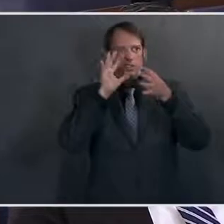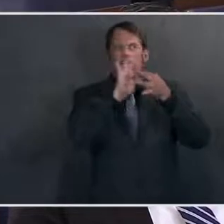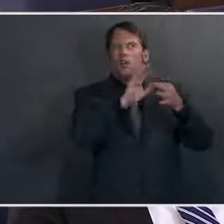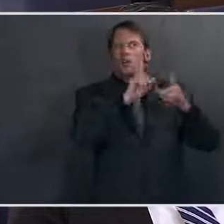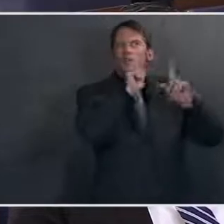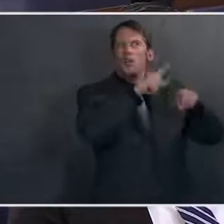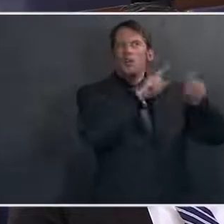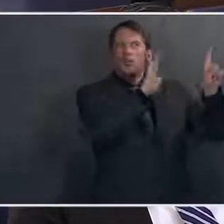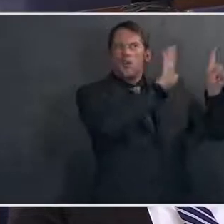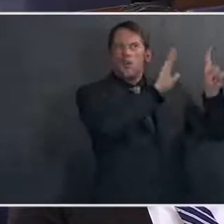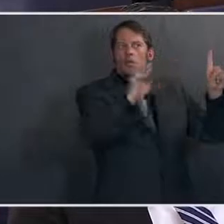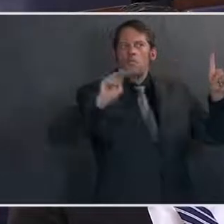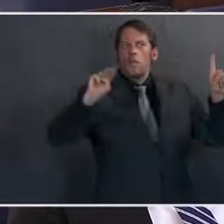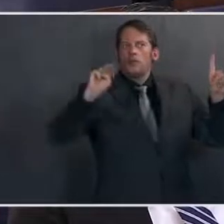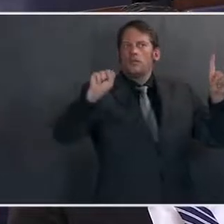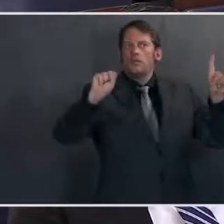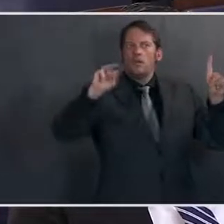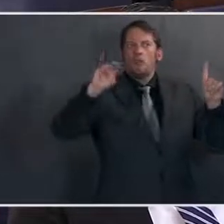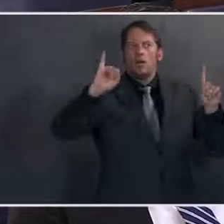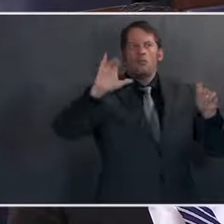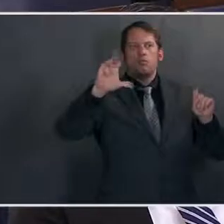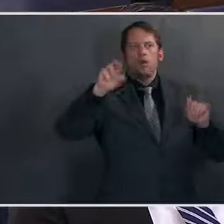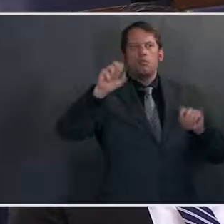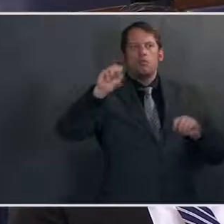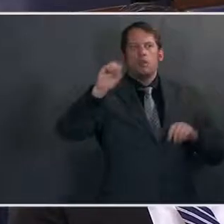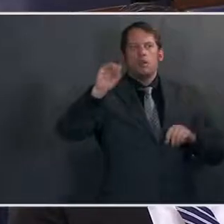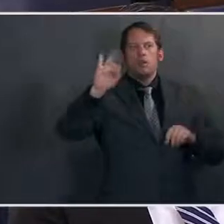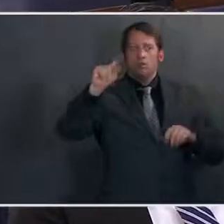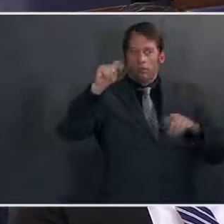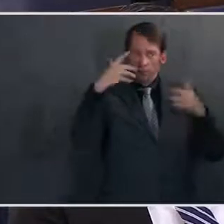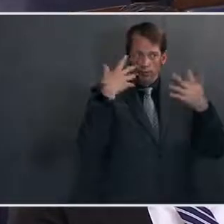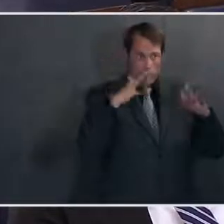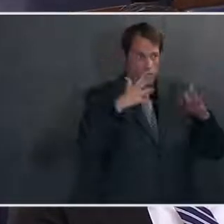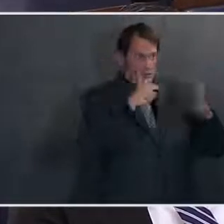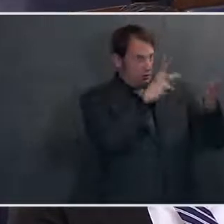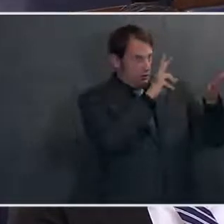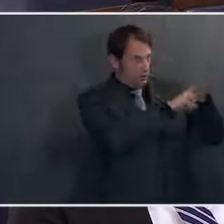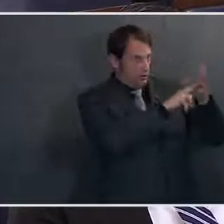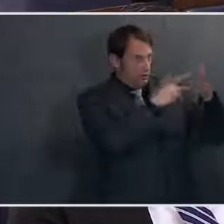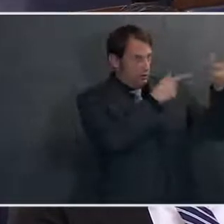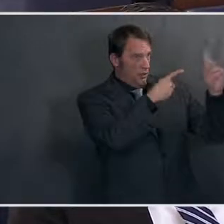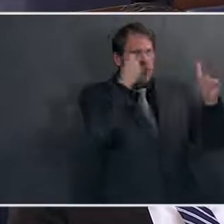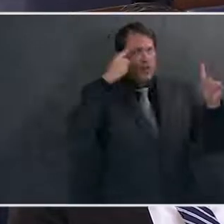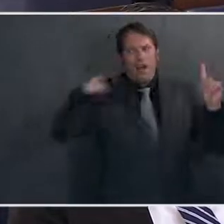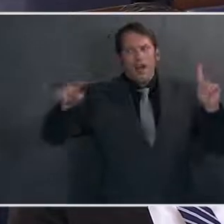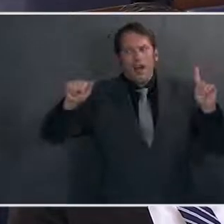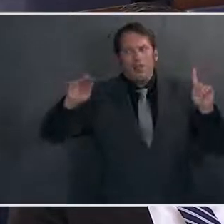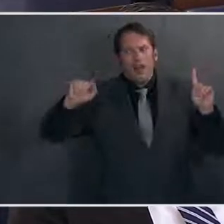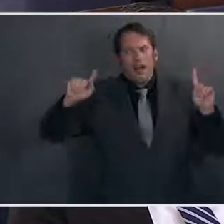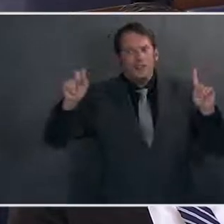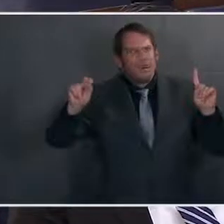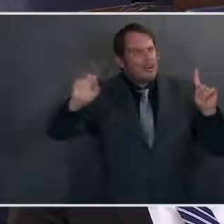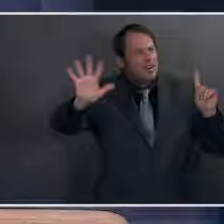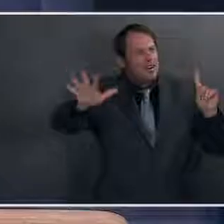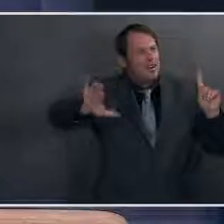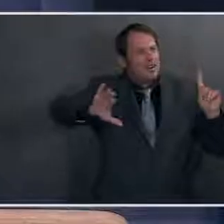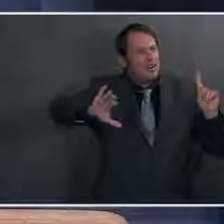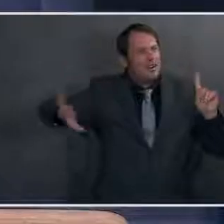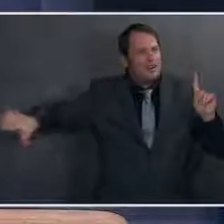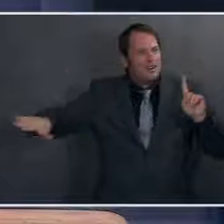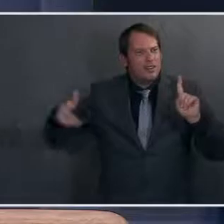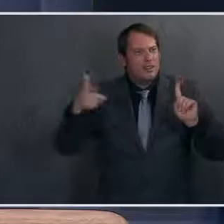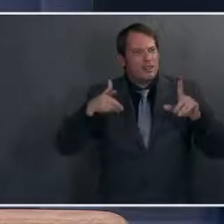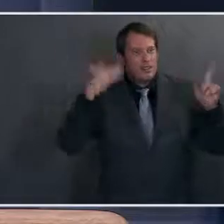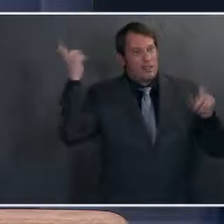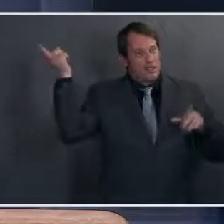it was awarded to Microsoft instead of Amazon, and President Trump had some feelings about Amazon. And I heard that, saw that. A